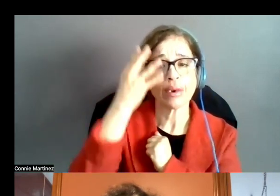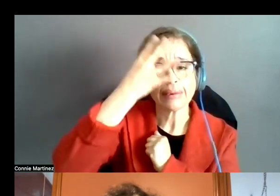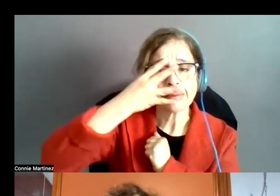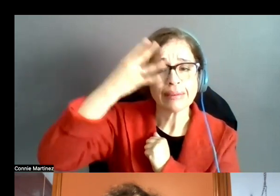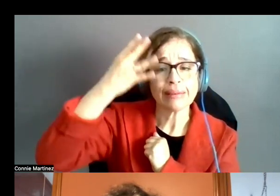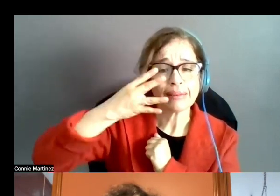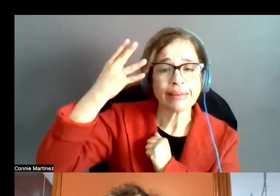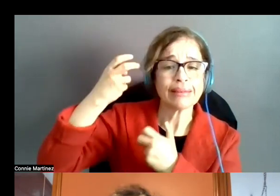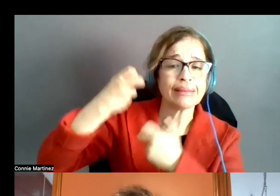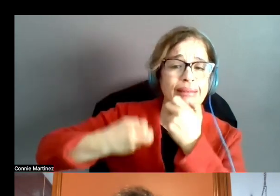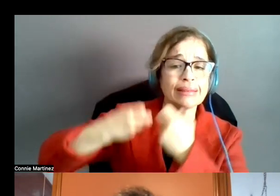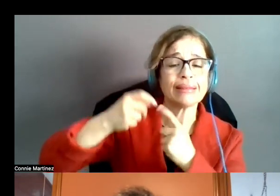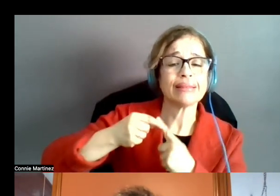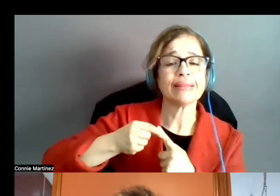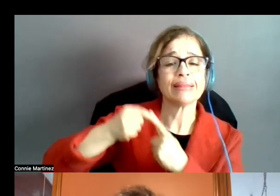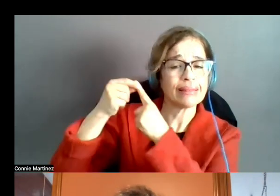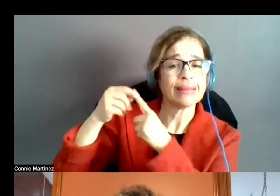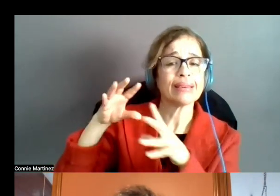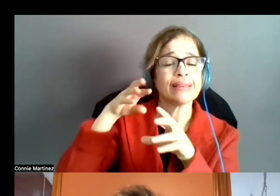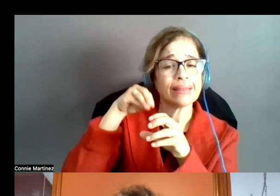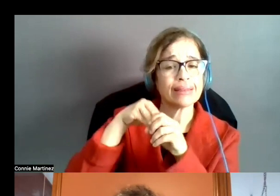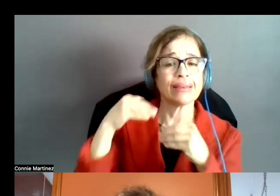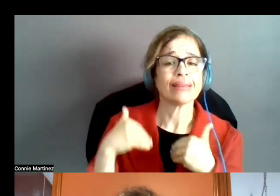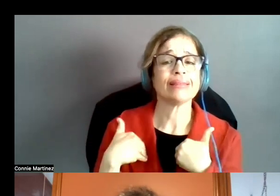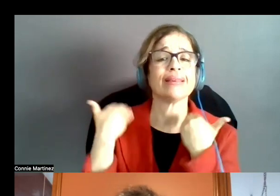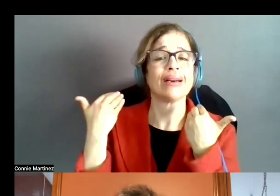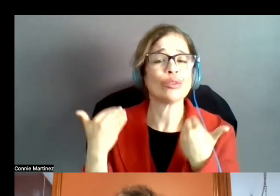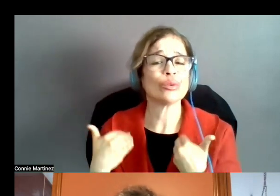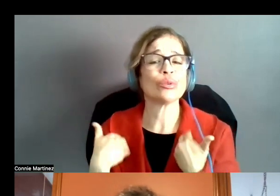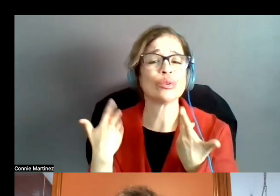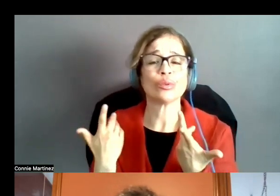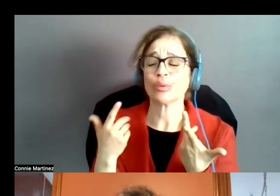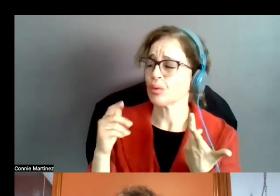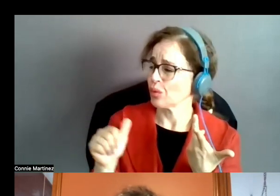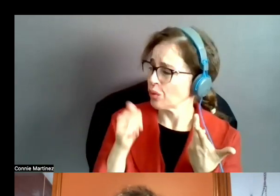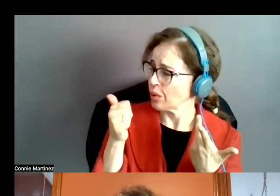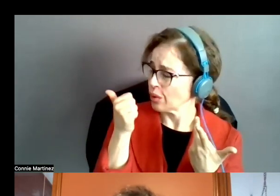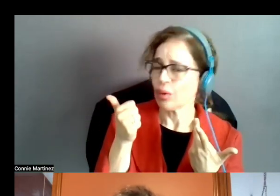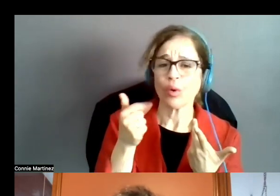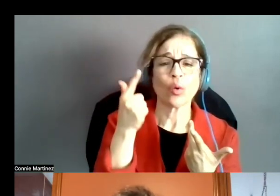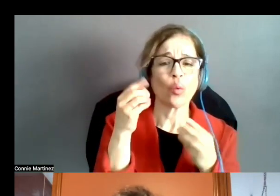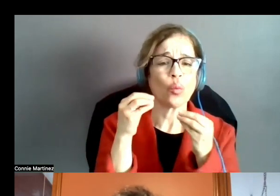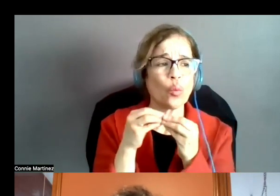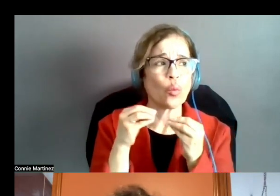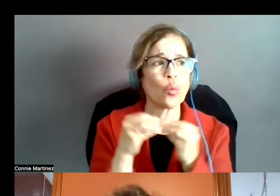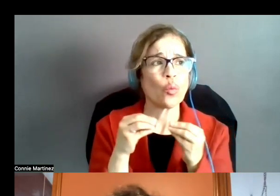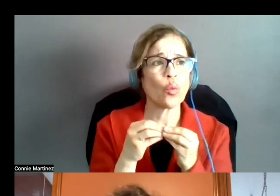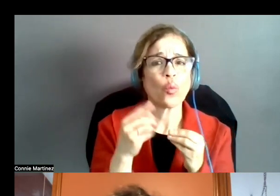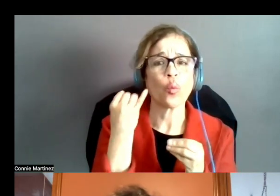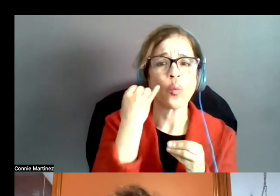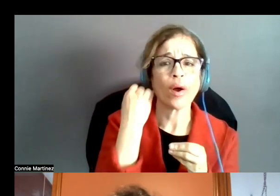immigrant issues, especially involving youngsters. What else? Let me pick one more. What if we